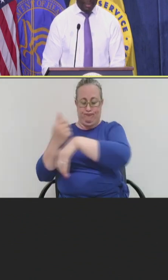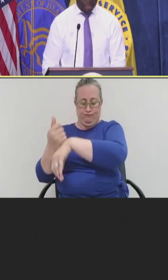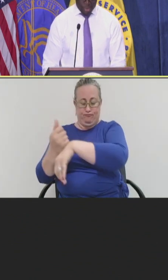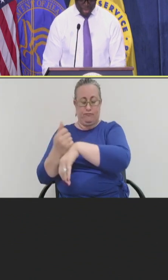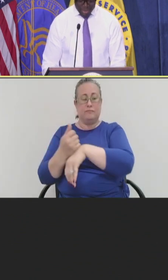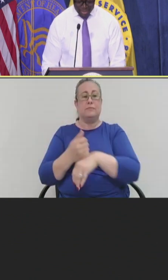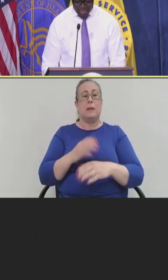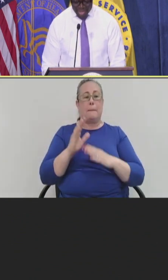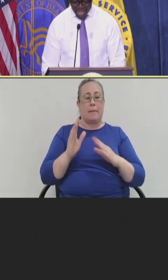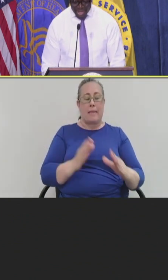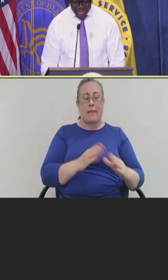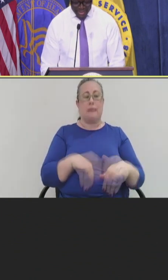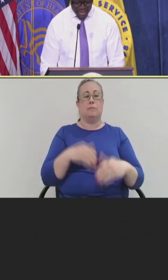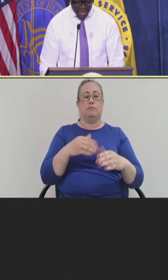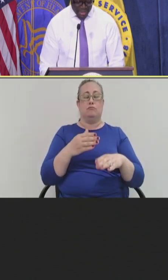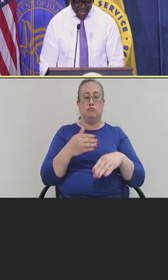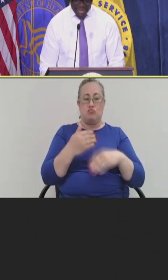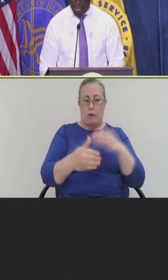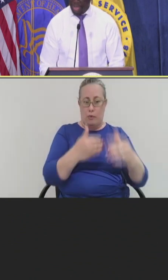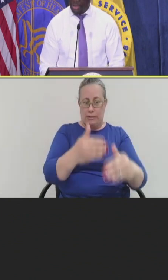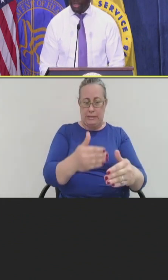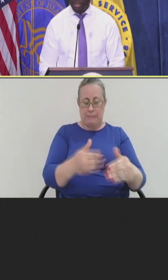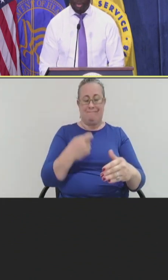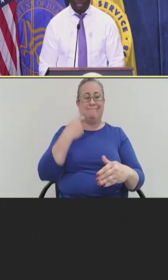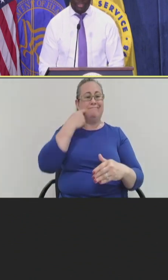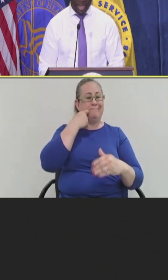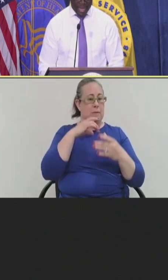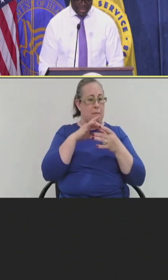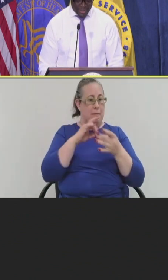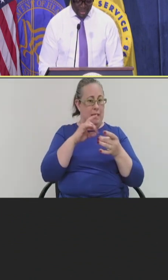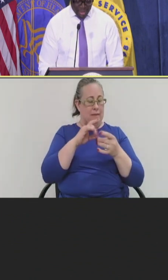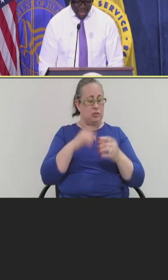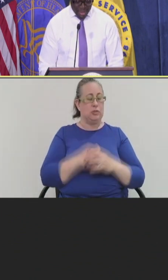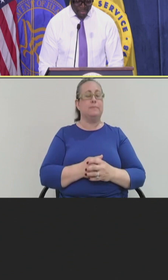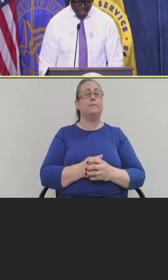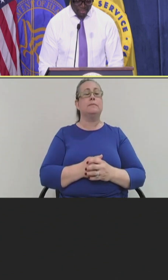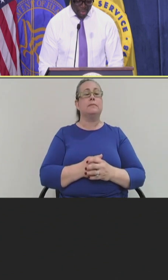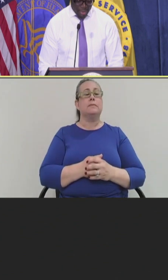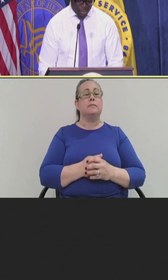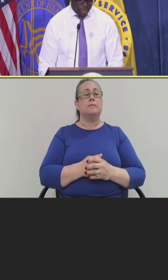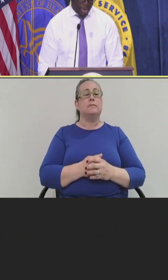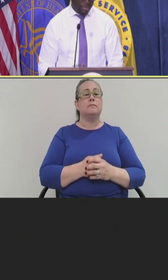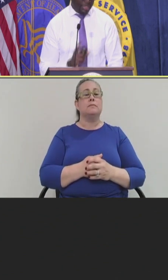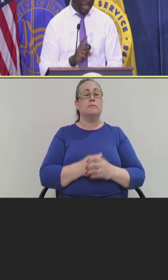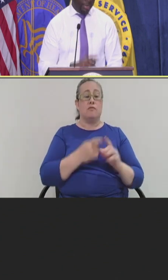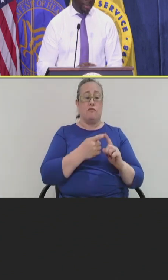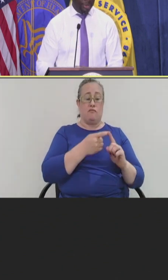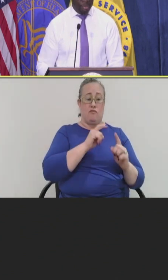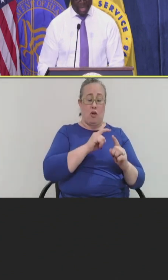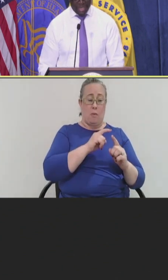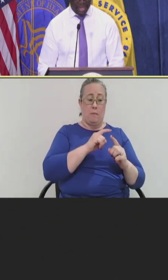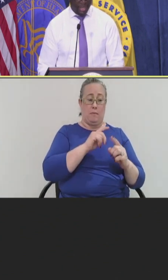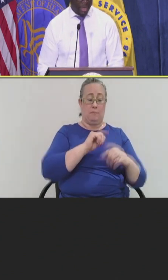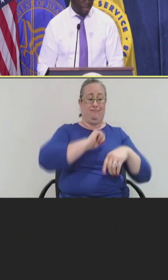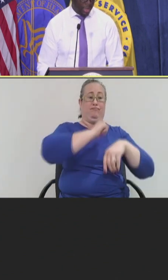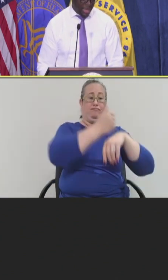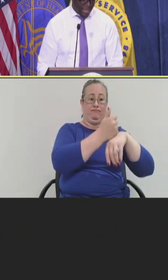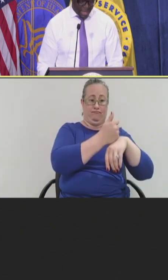and progress over the years. As I mentioned in the previous slides, from the program's establishment